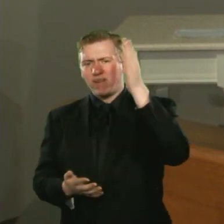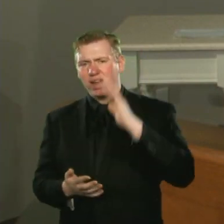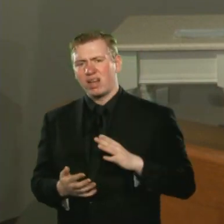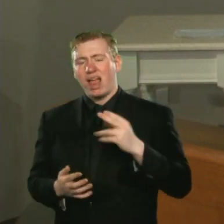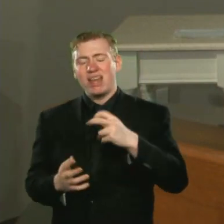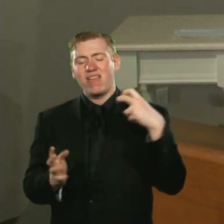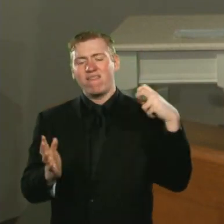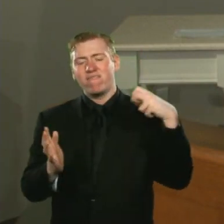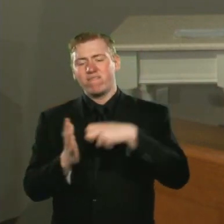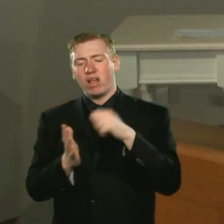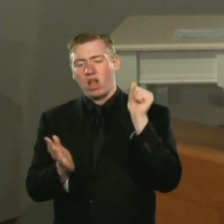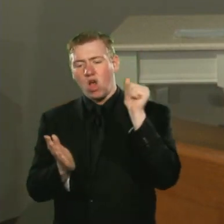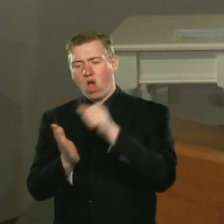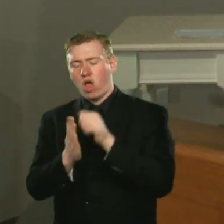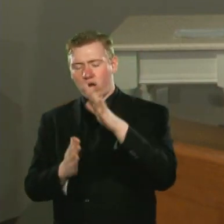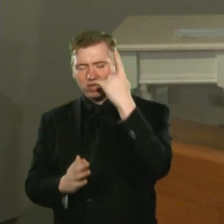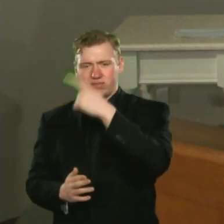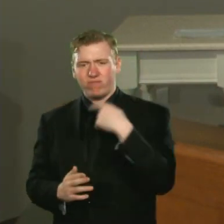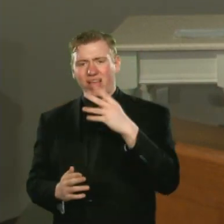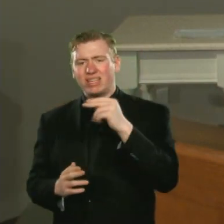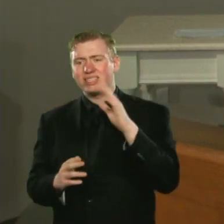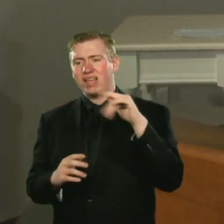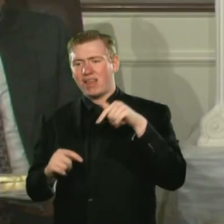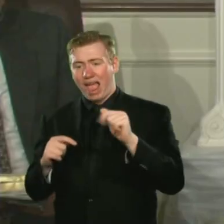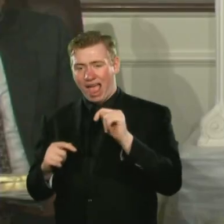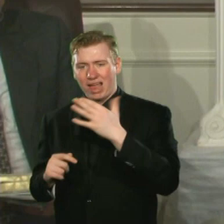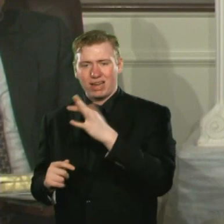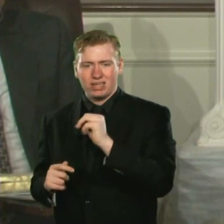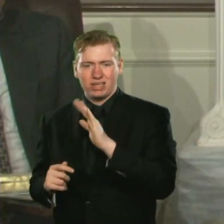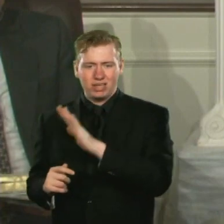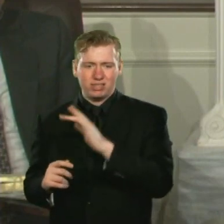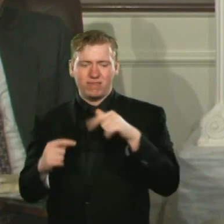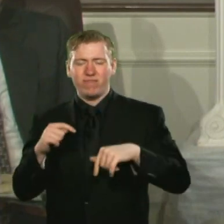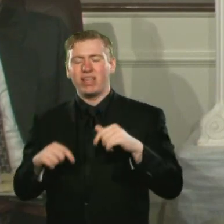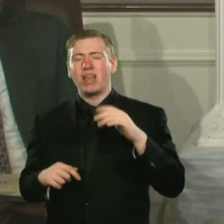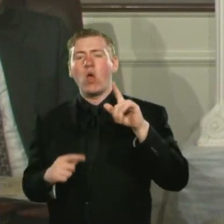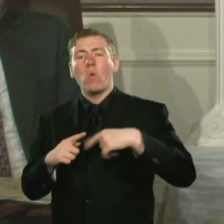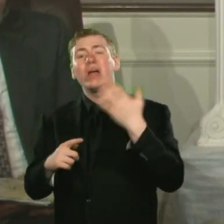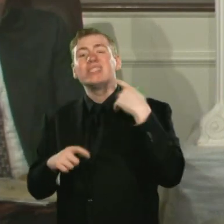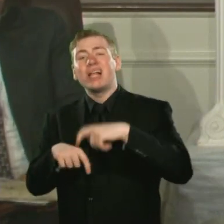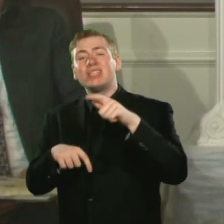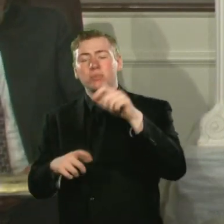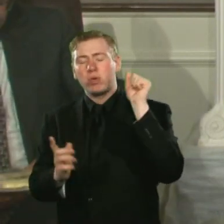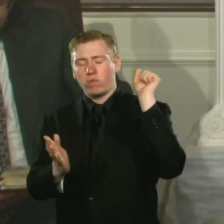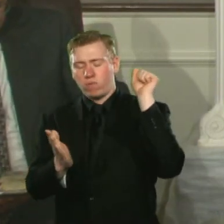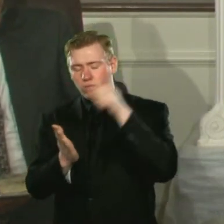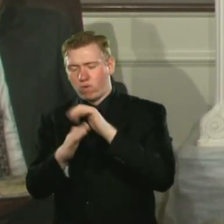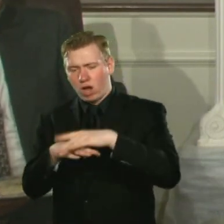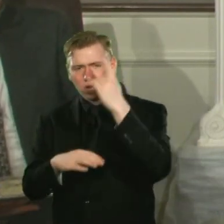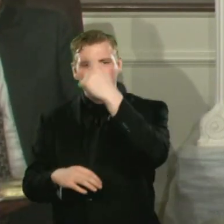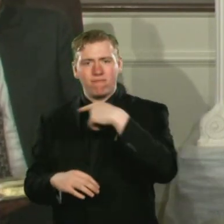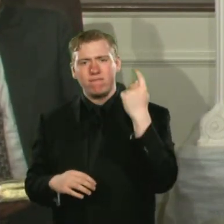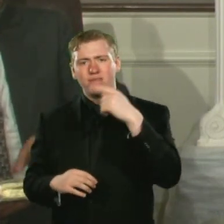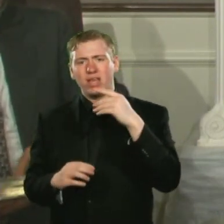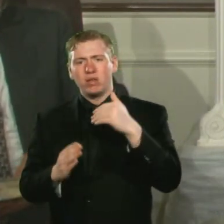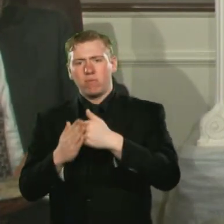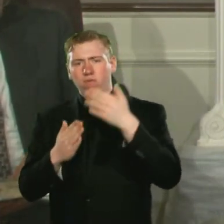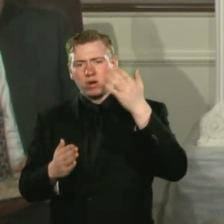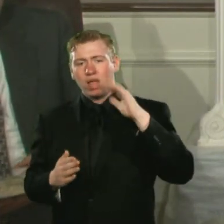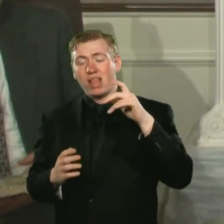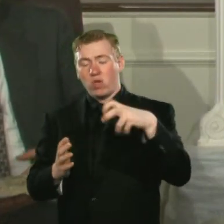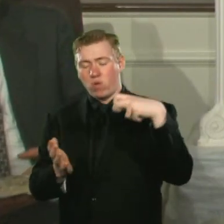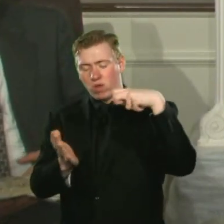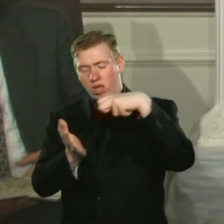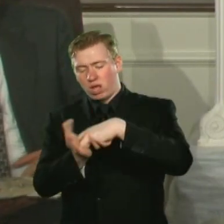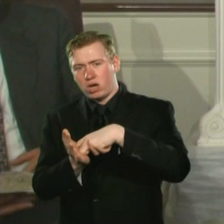his face at his feet. Can I ask you, friend, when's the last time you fell down on your face? When's the last time you got on those